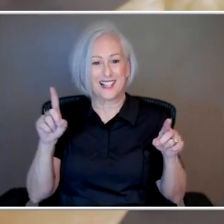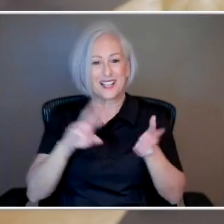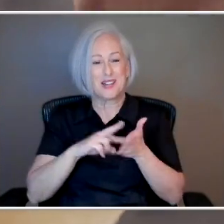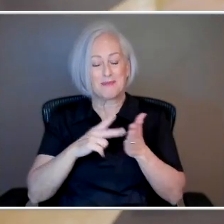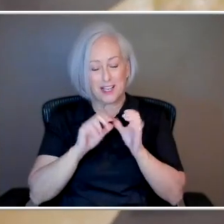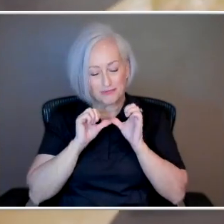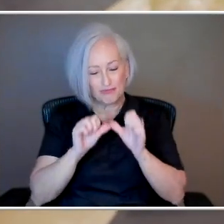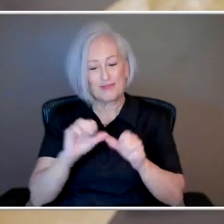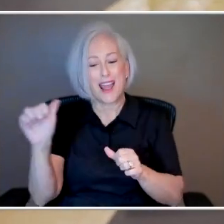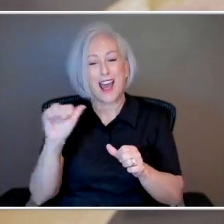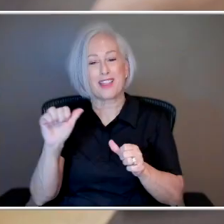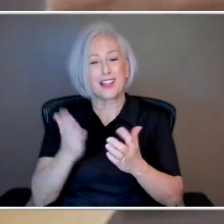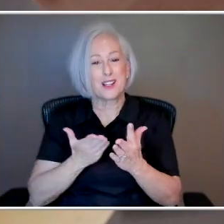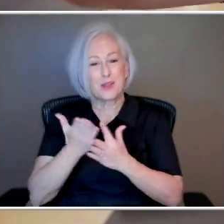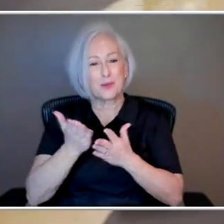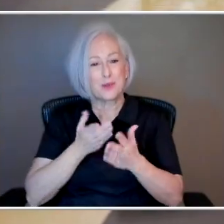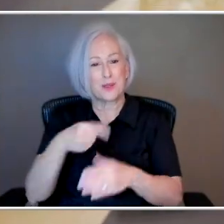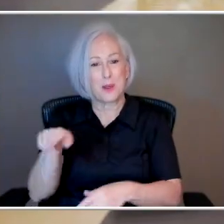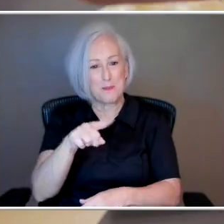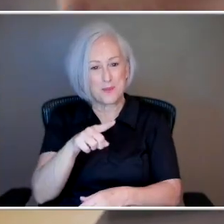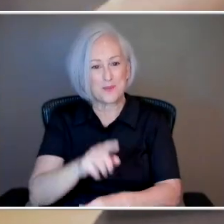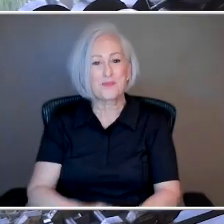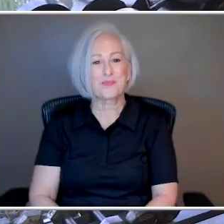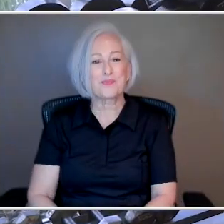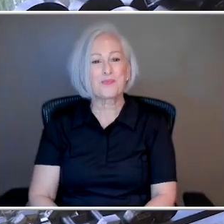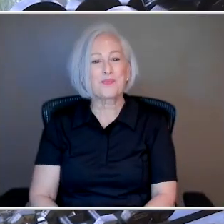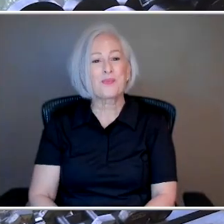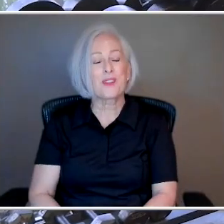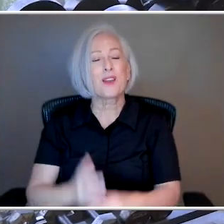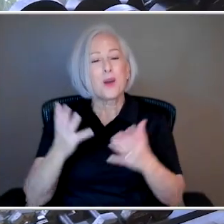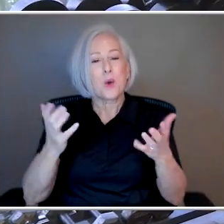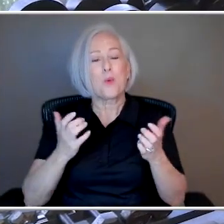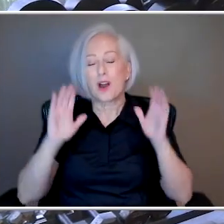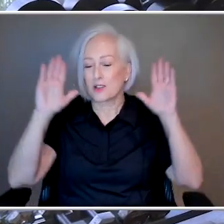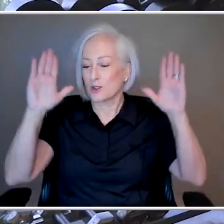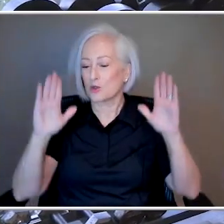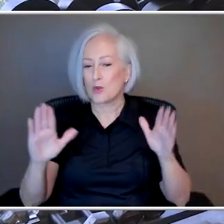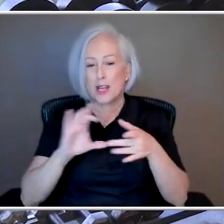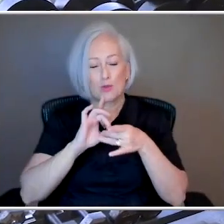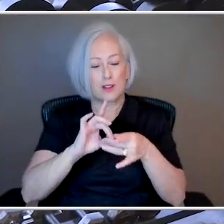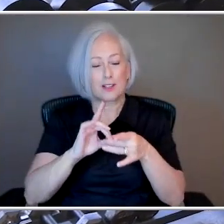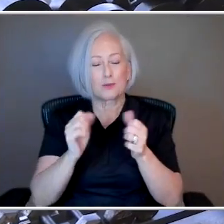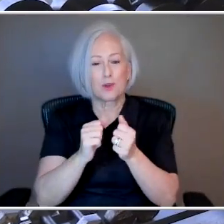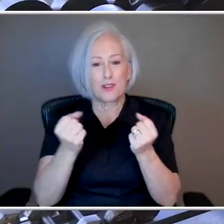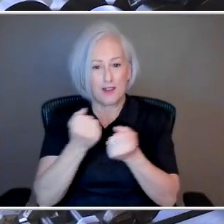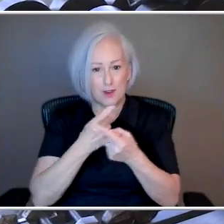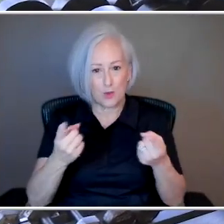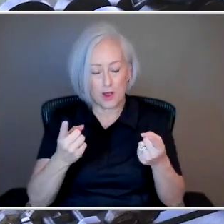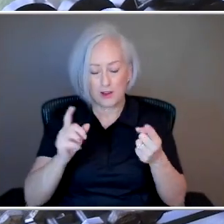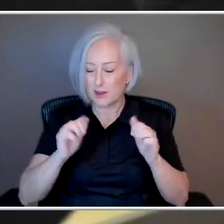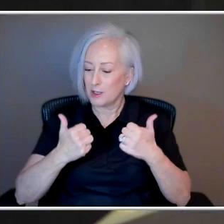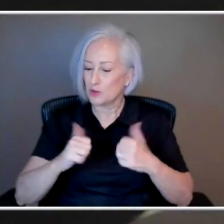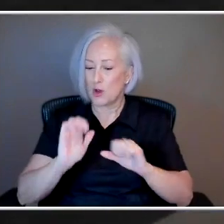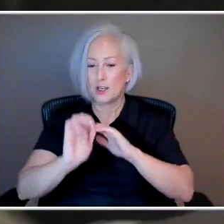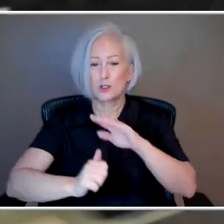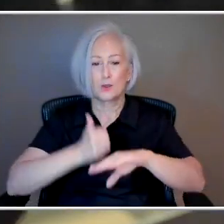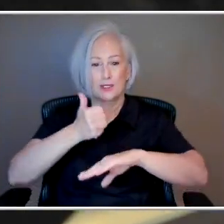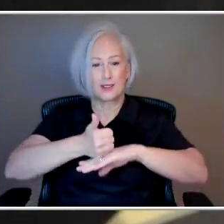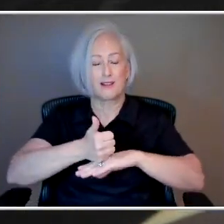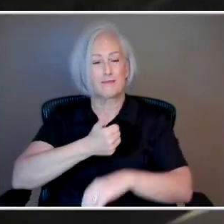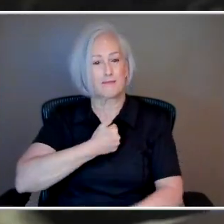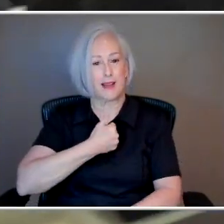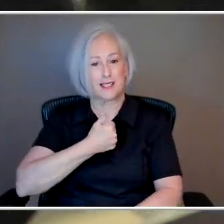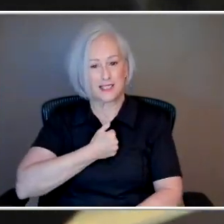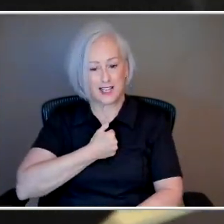Penn, I want to have great relationships with everyone. I mean, I'm doing everything now to set myself up to see if I can get on the field as early as I can